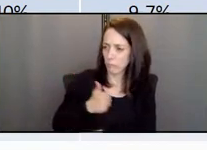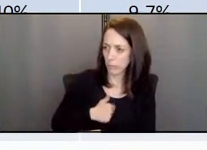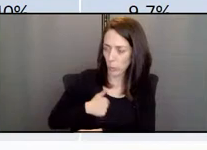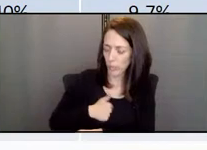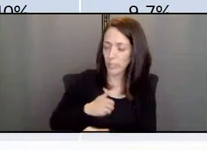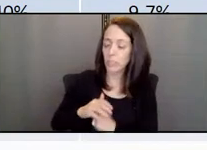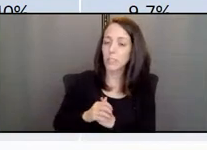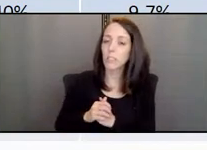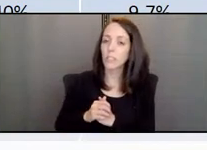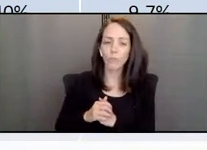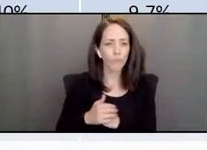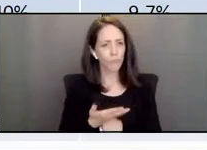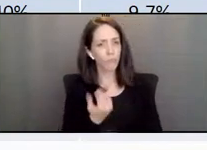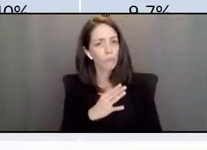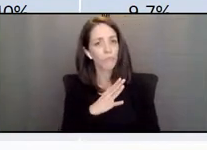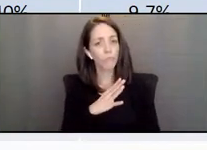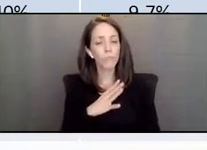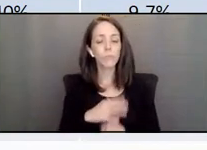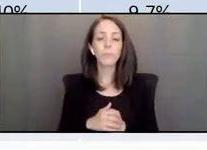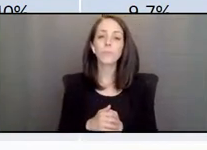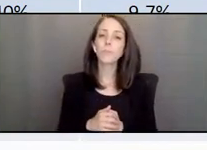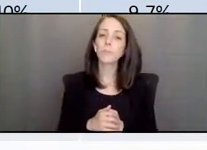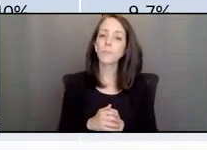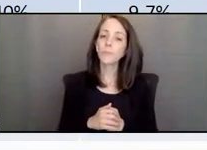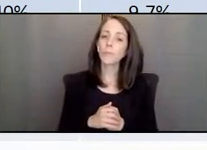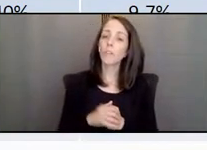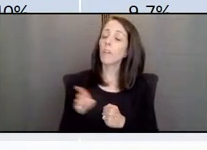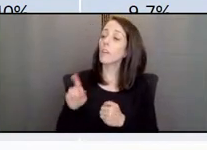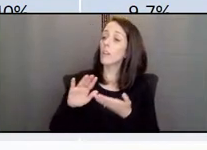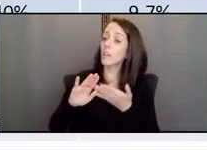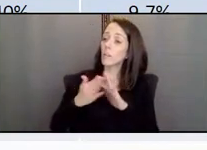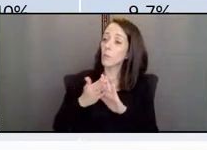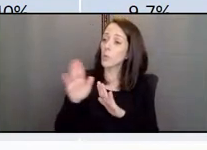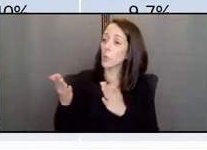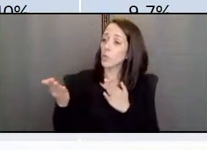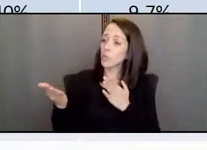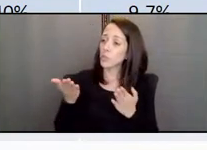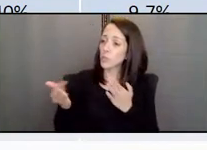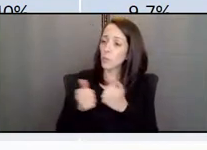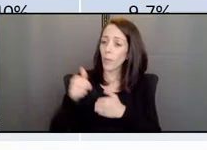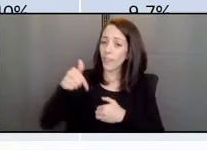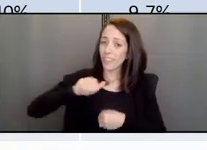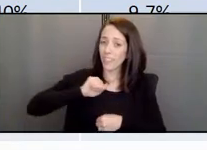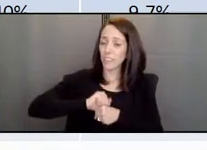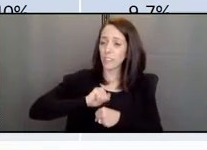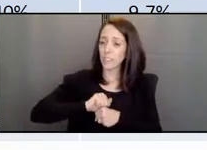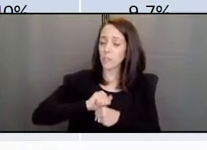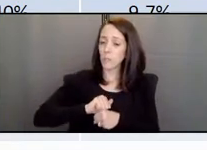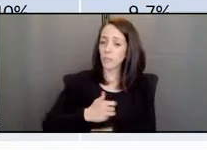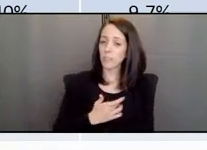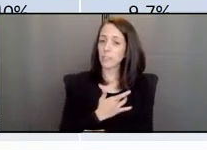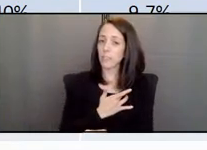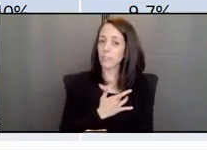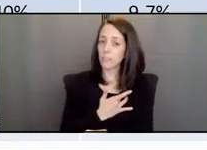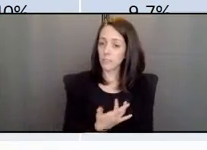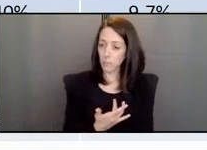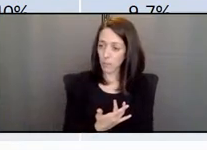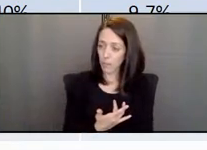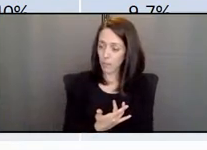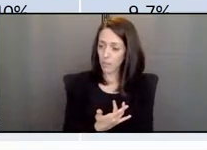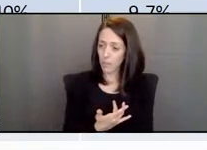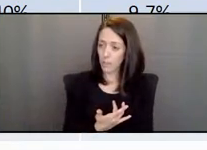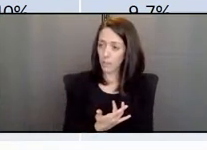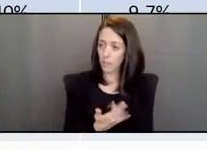sure. The communities you're serving with this work typically, or we've